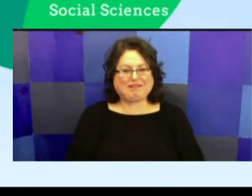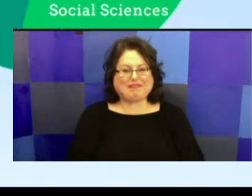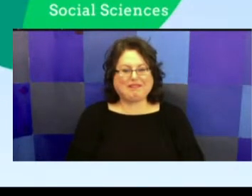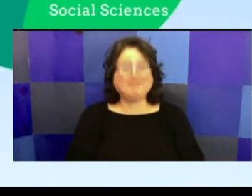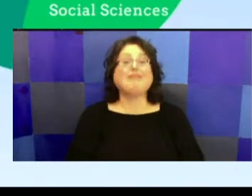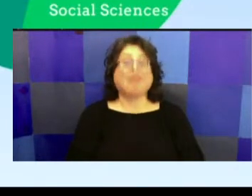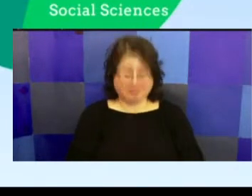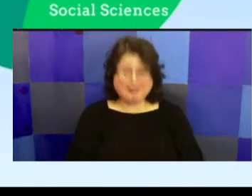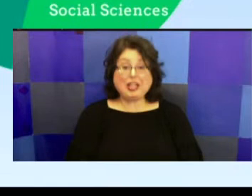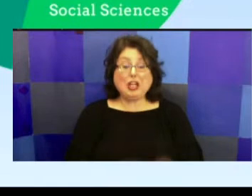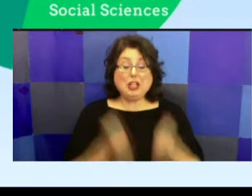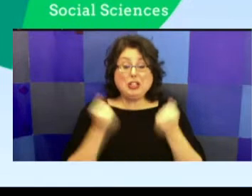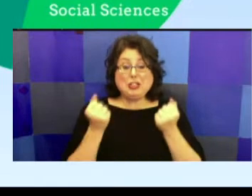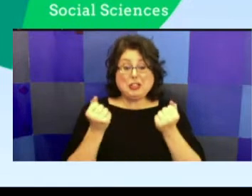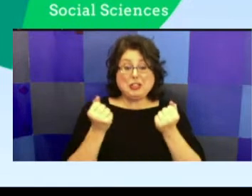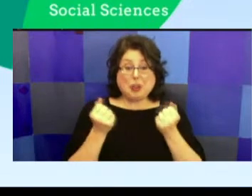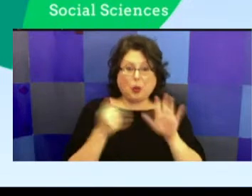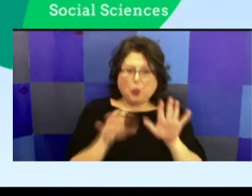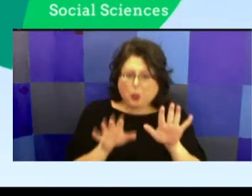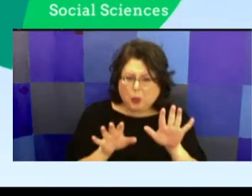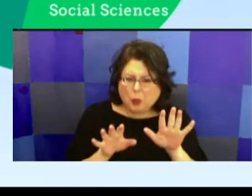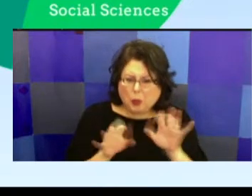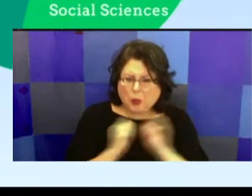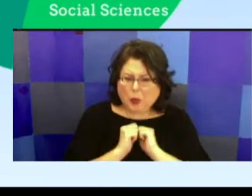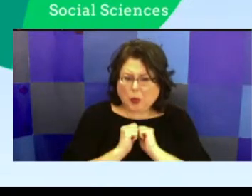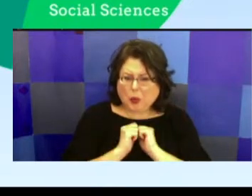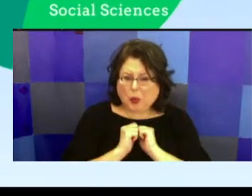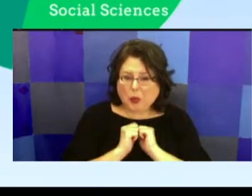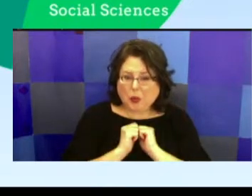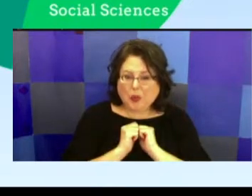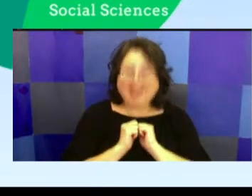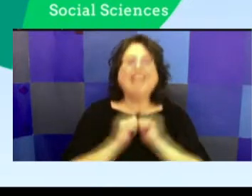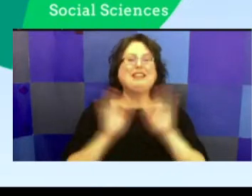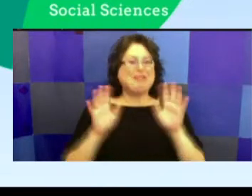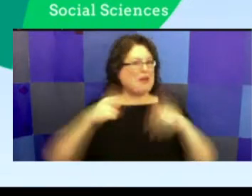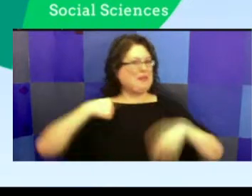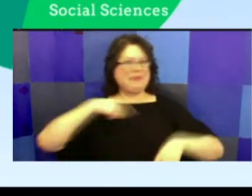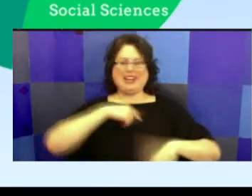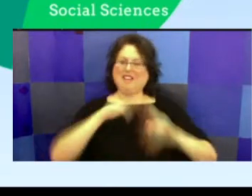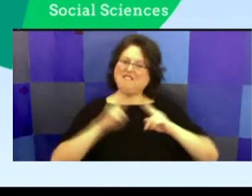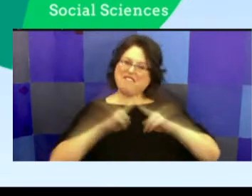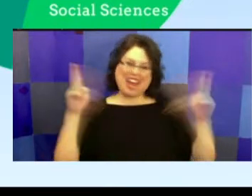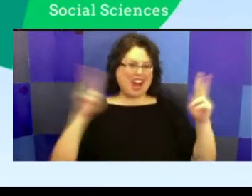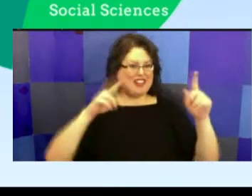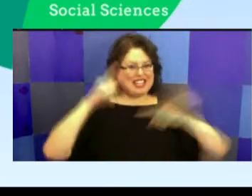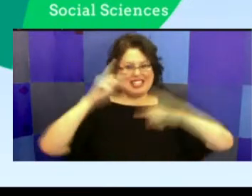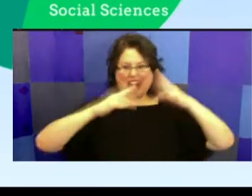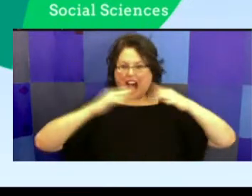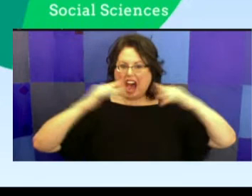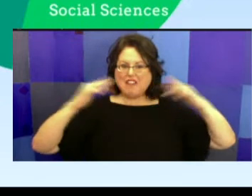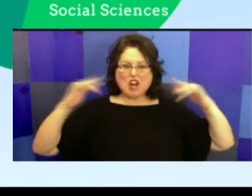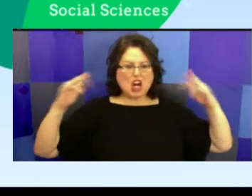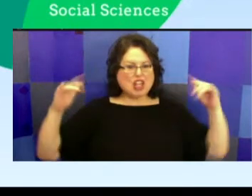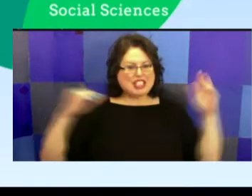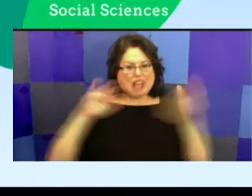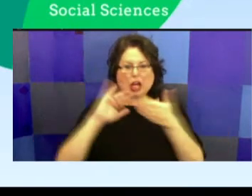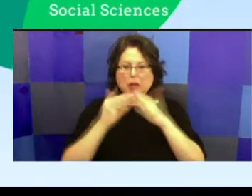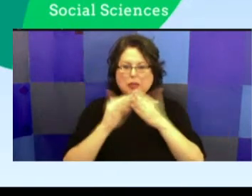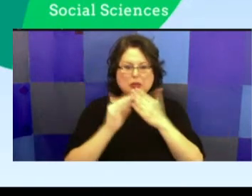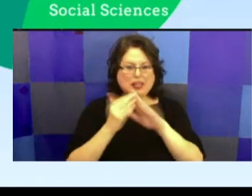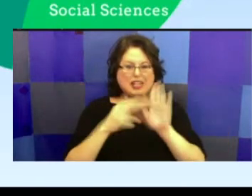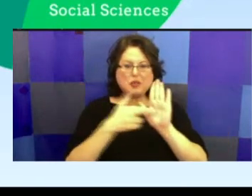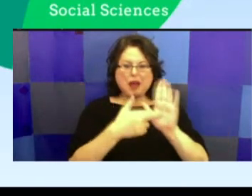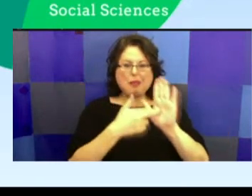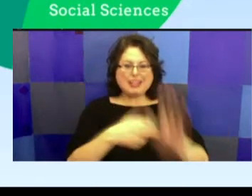Hey, so, oh my goodness. We are a very diverse community with student members representing all 4 schools at